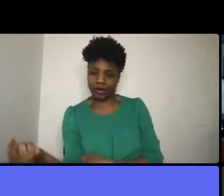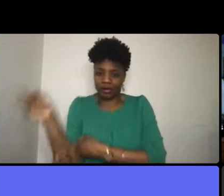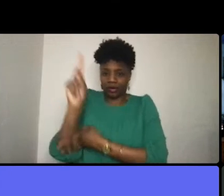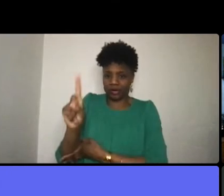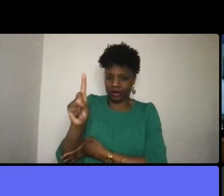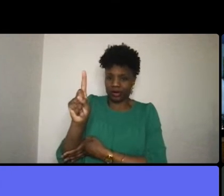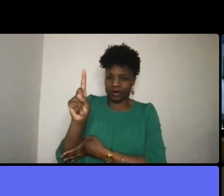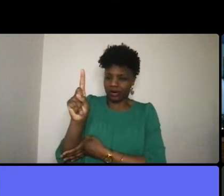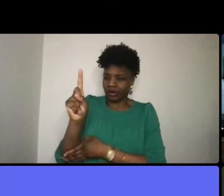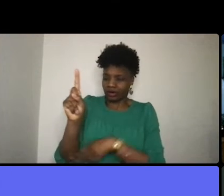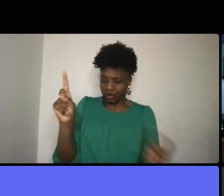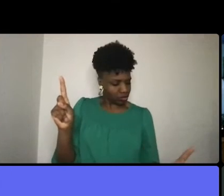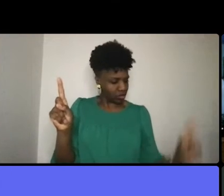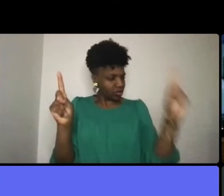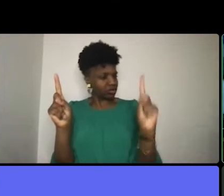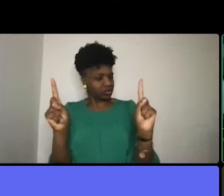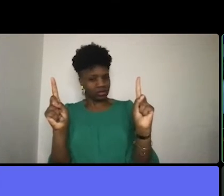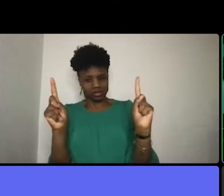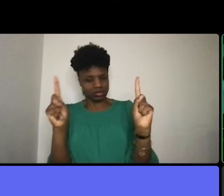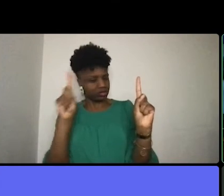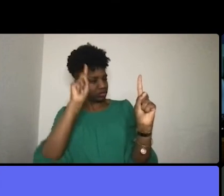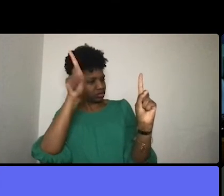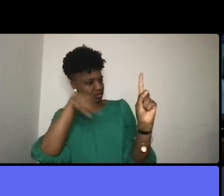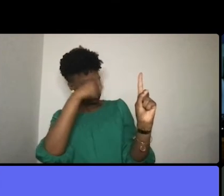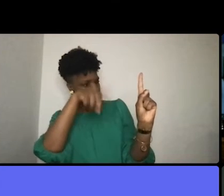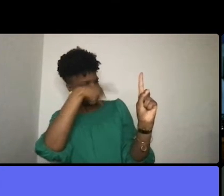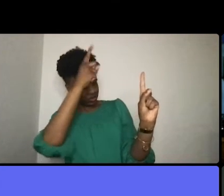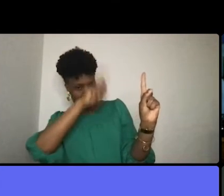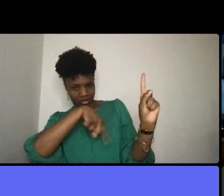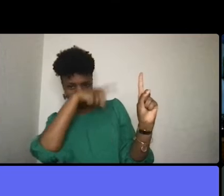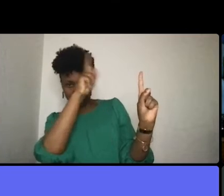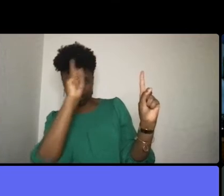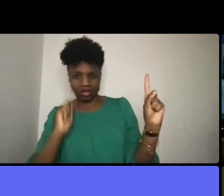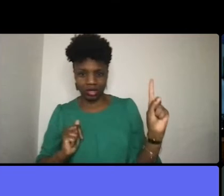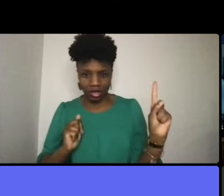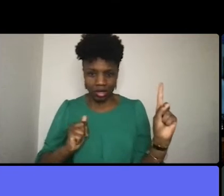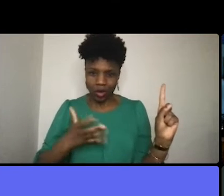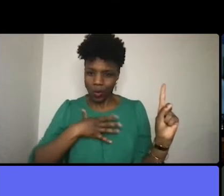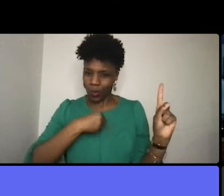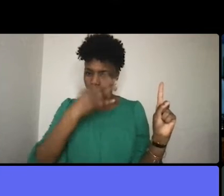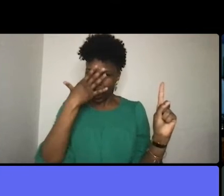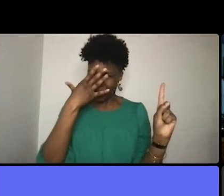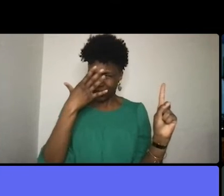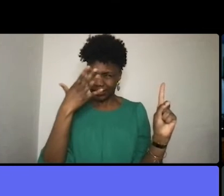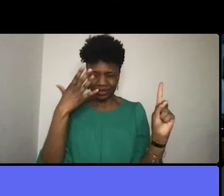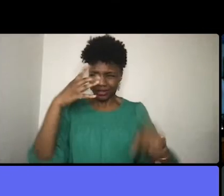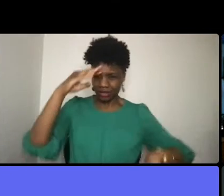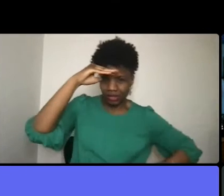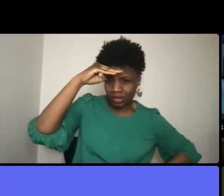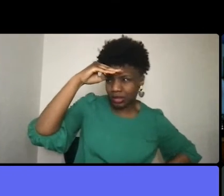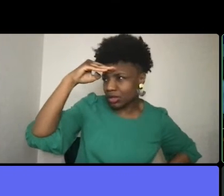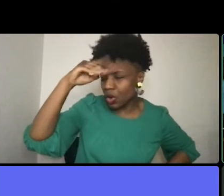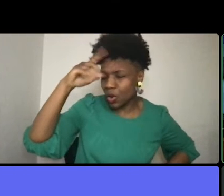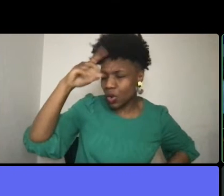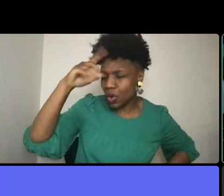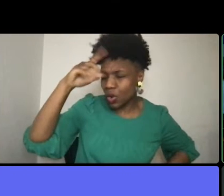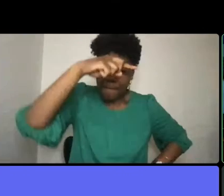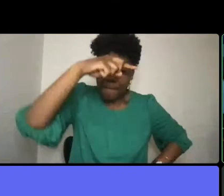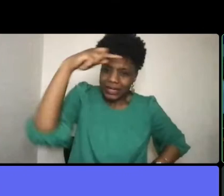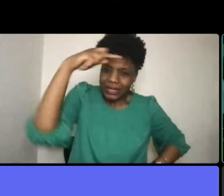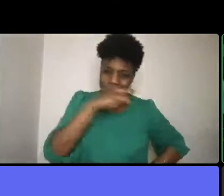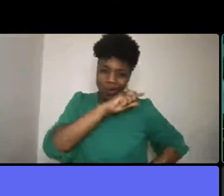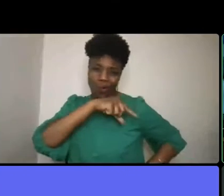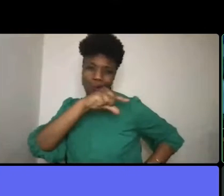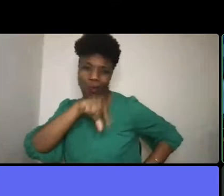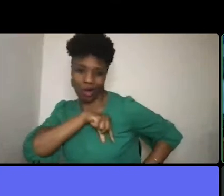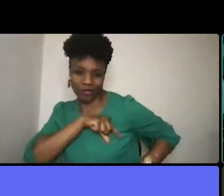like all of these black qualified, Yeah, certified interpreters, why they not on the stage? not one. I don't.